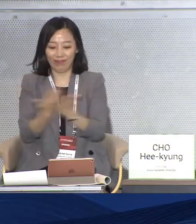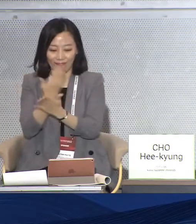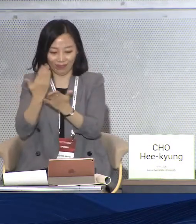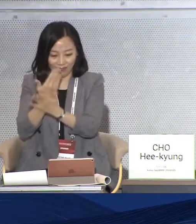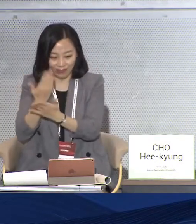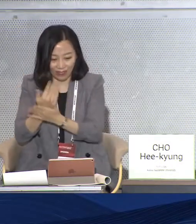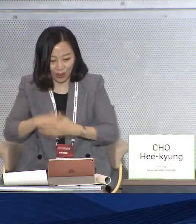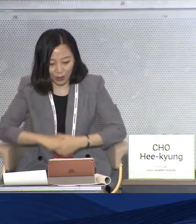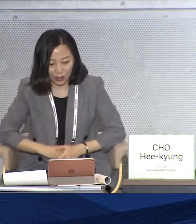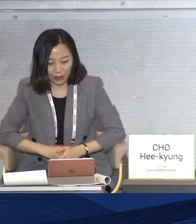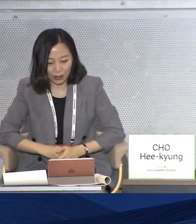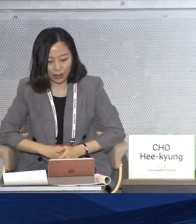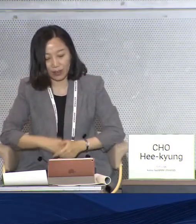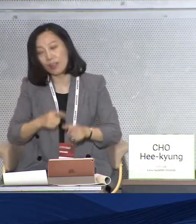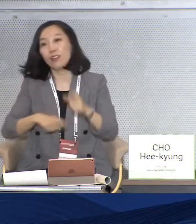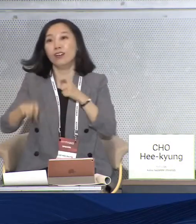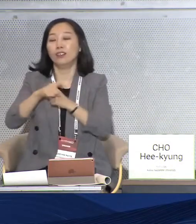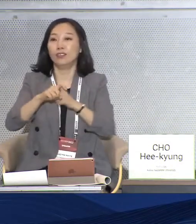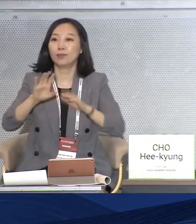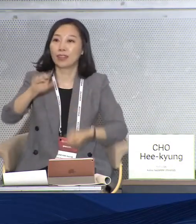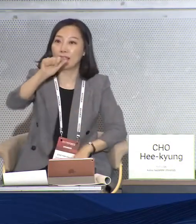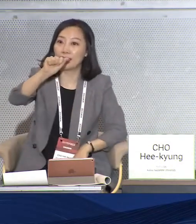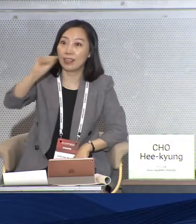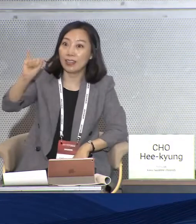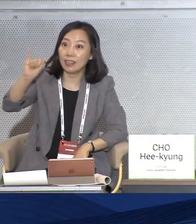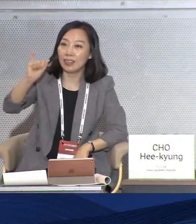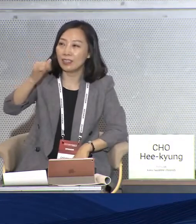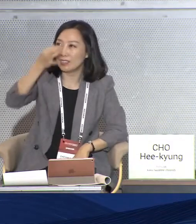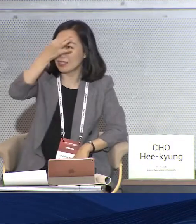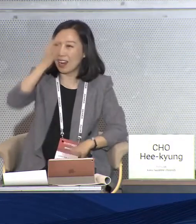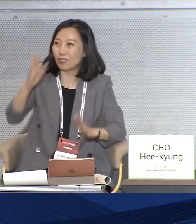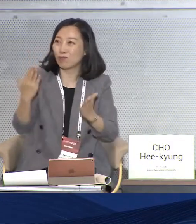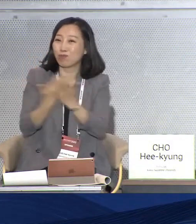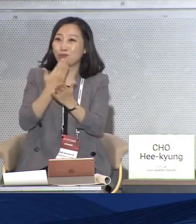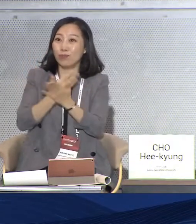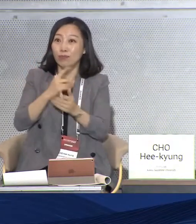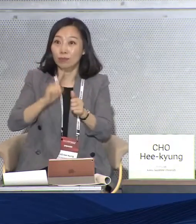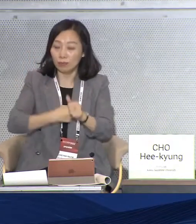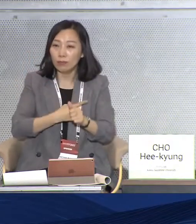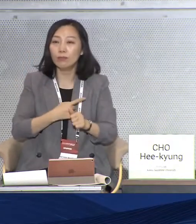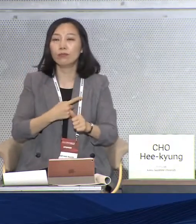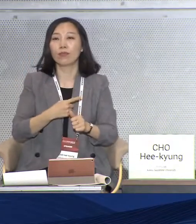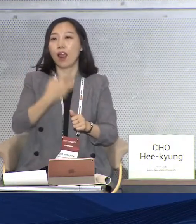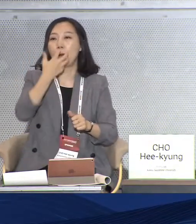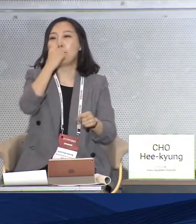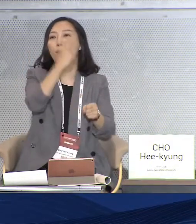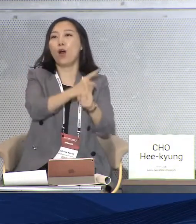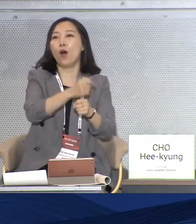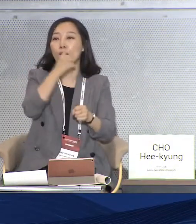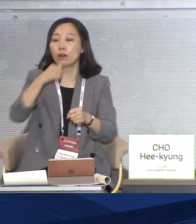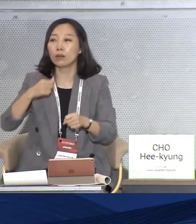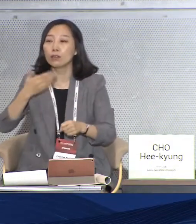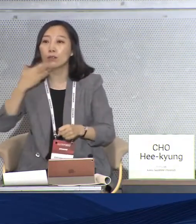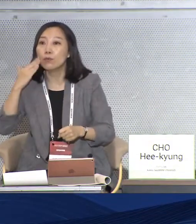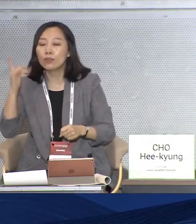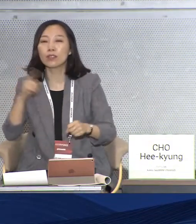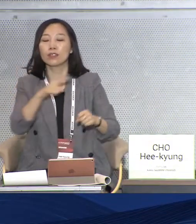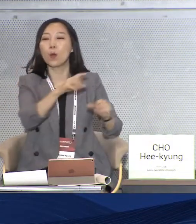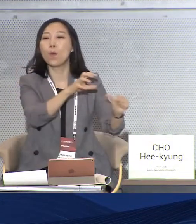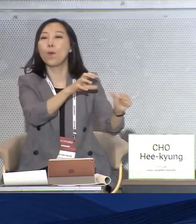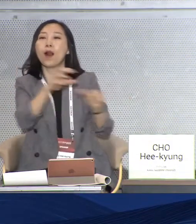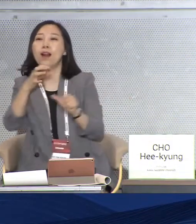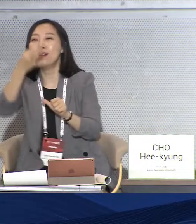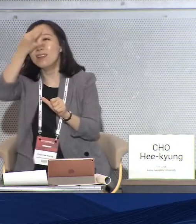government briefing, the actual sign language interpreters does the briefing simultaneously.